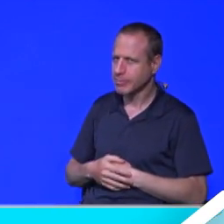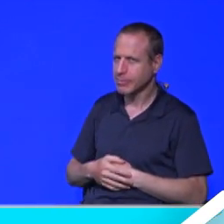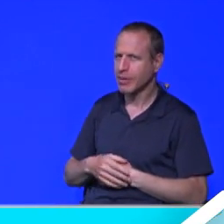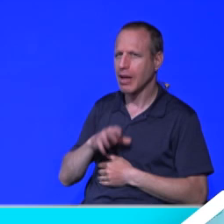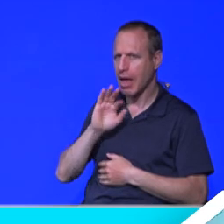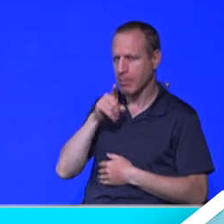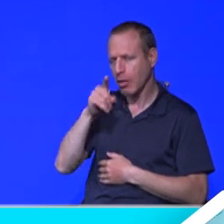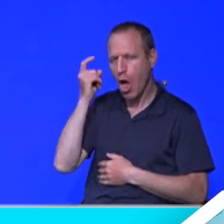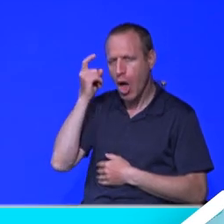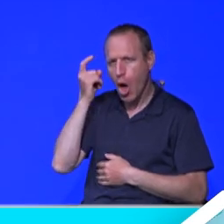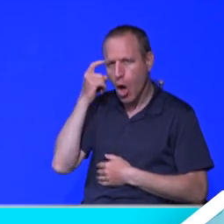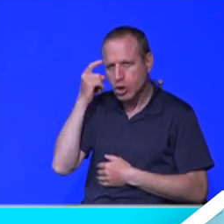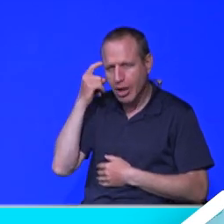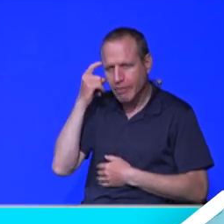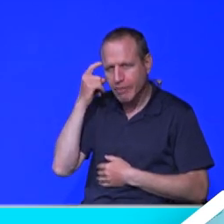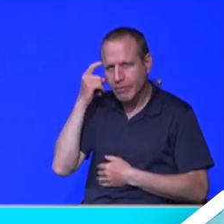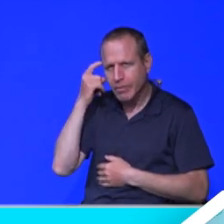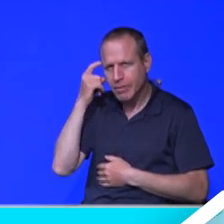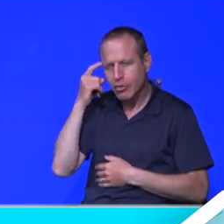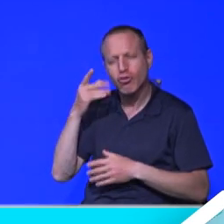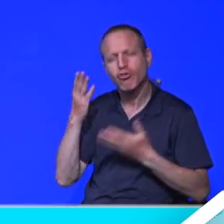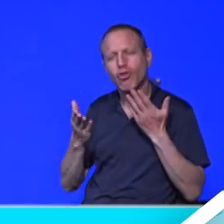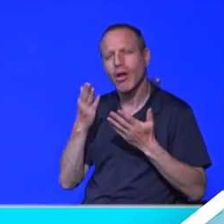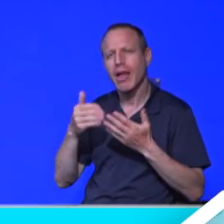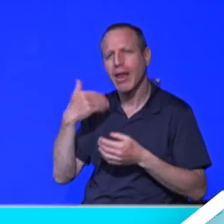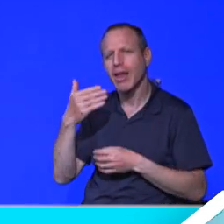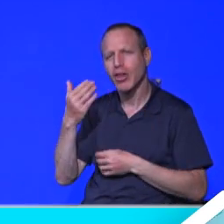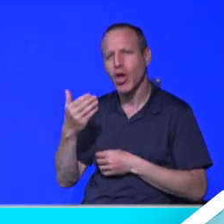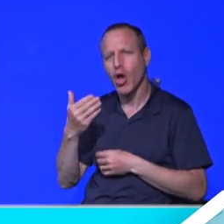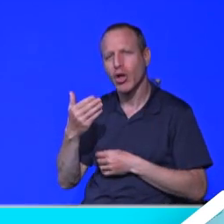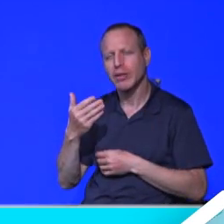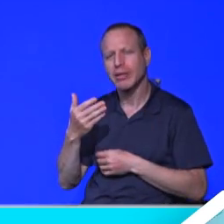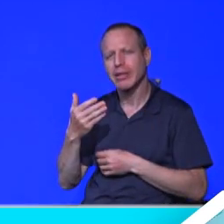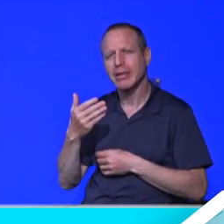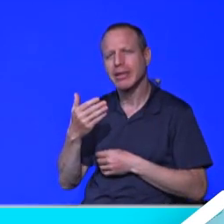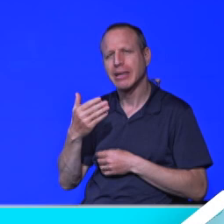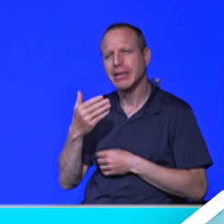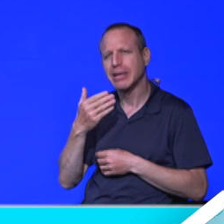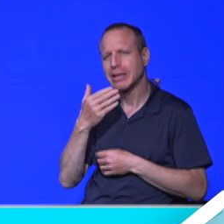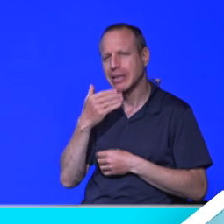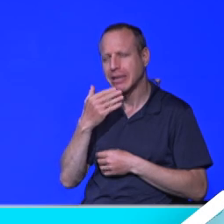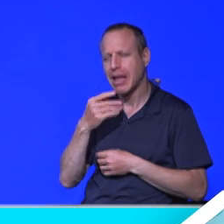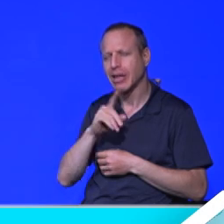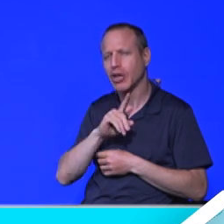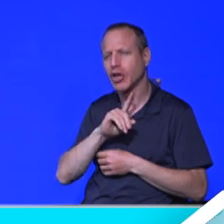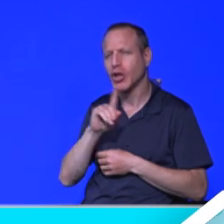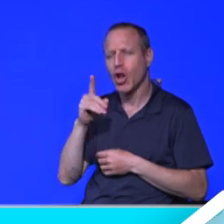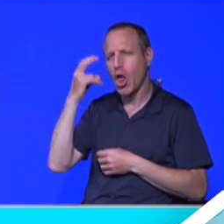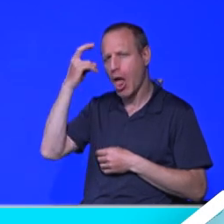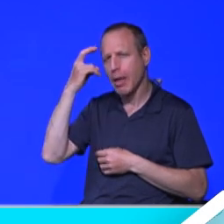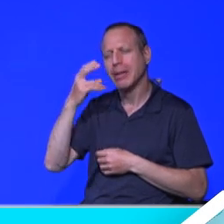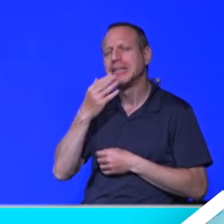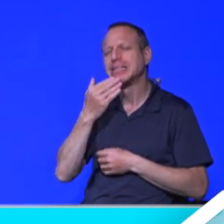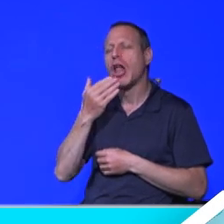Would you consider to be also a correspondent for an Israeli, not Arabic, Israeli, let's say,